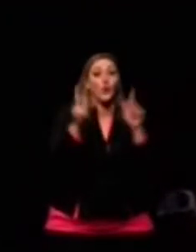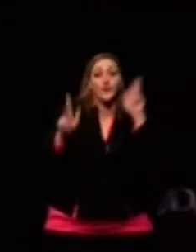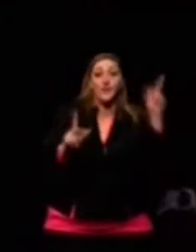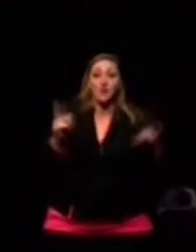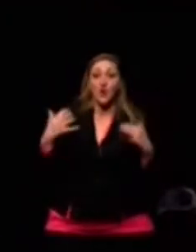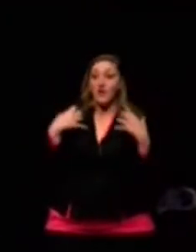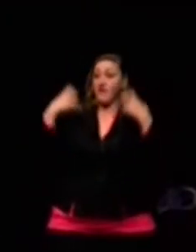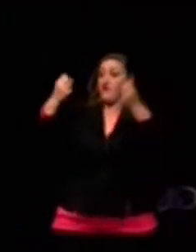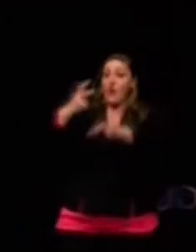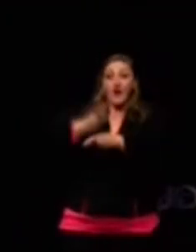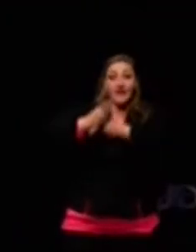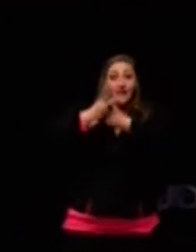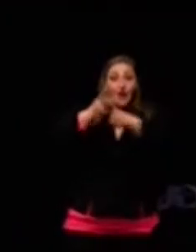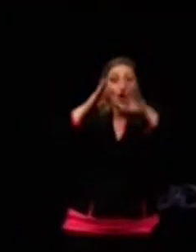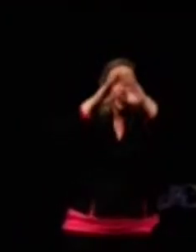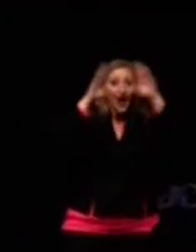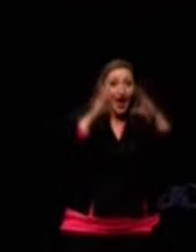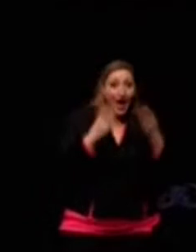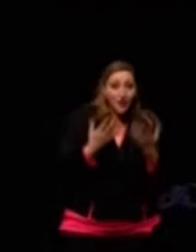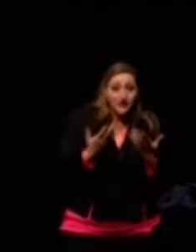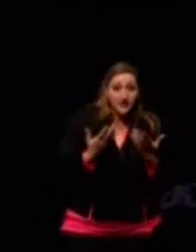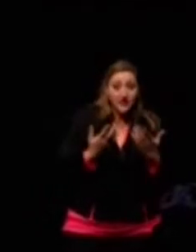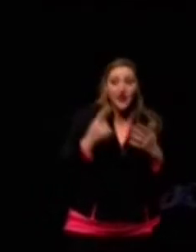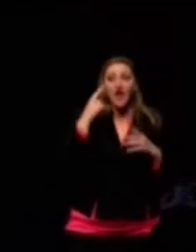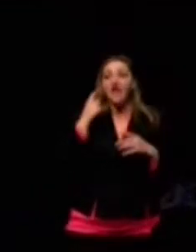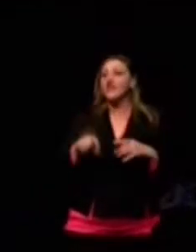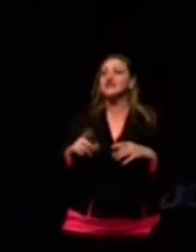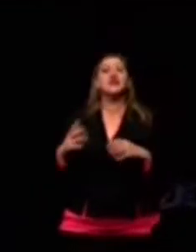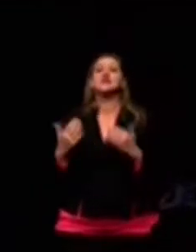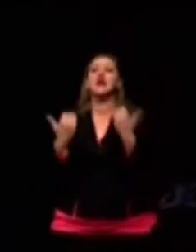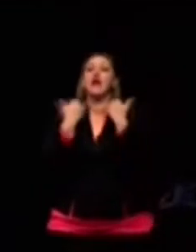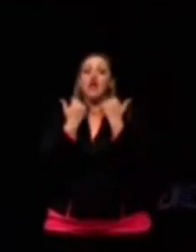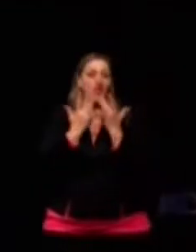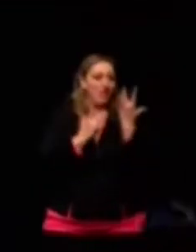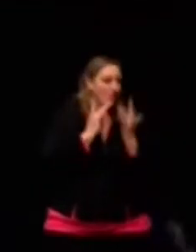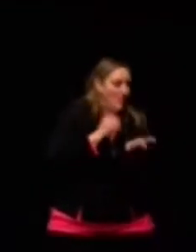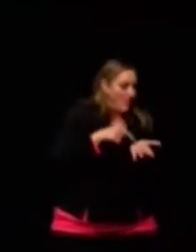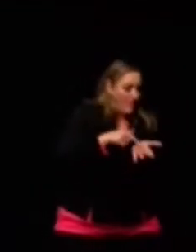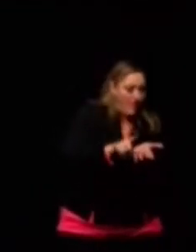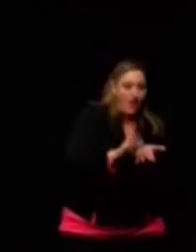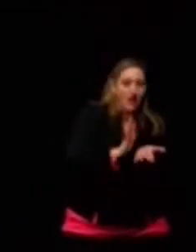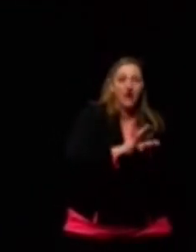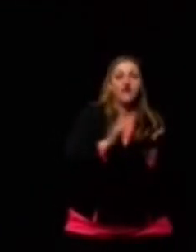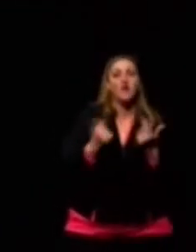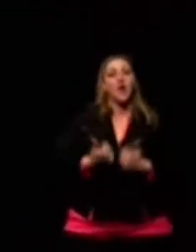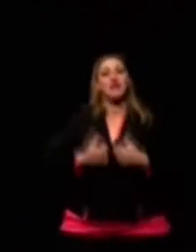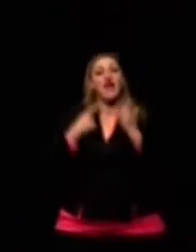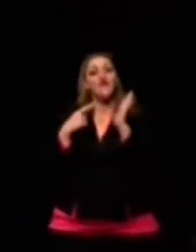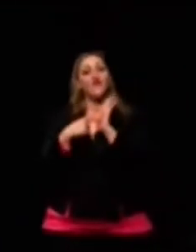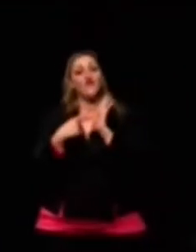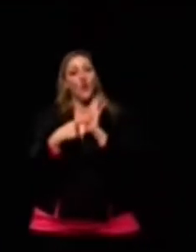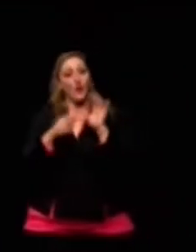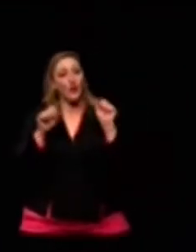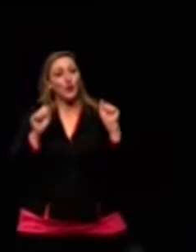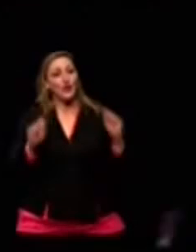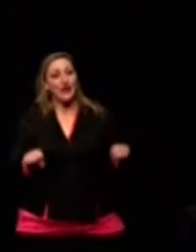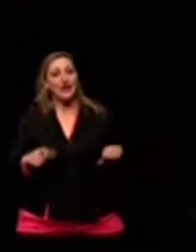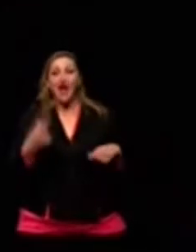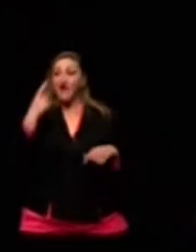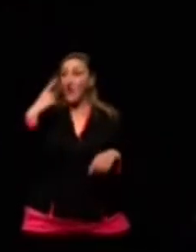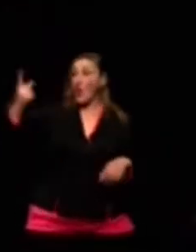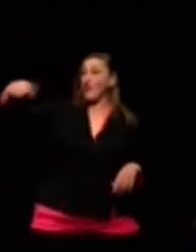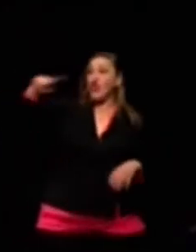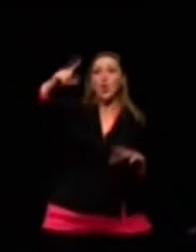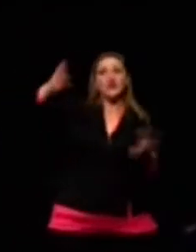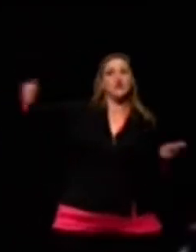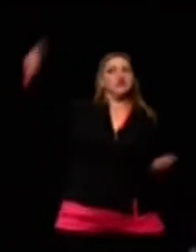health care and housing that doesn't break the bank, for making life affordable, not just for those